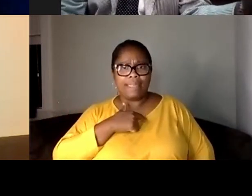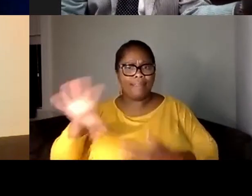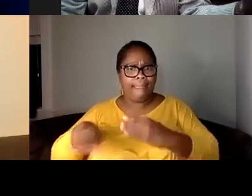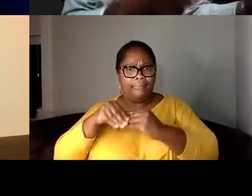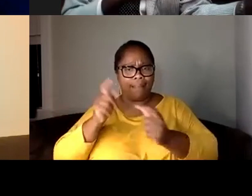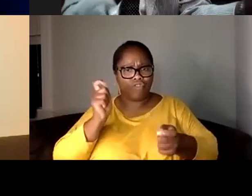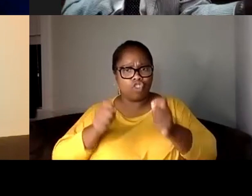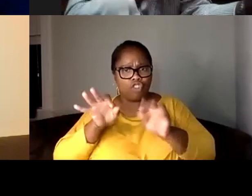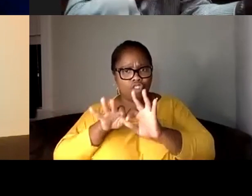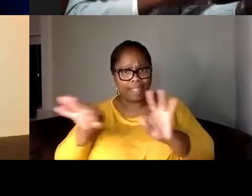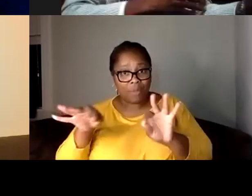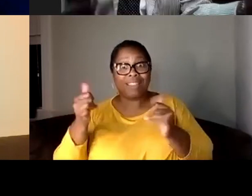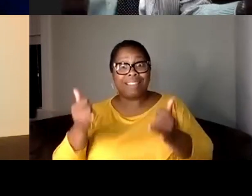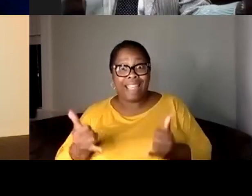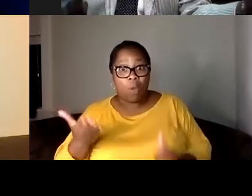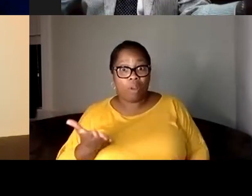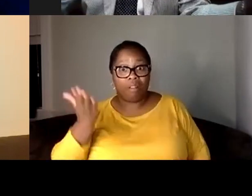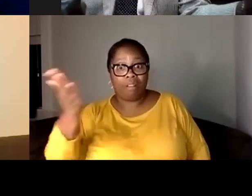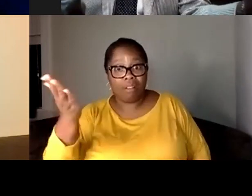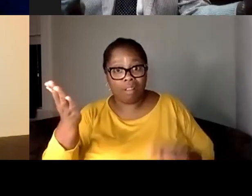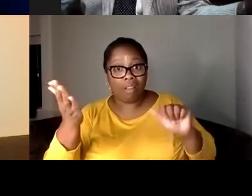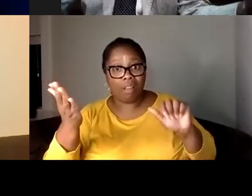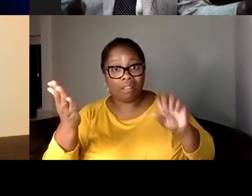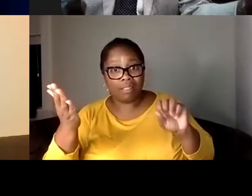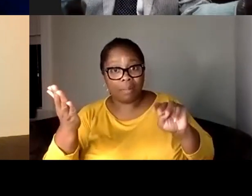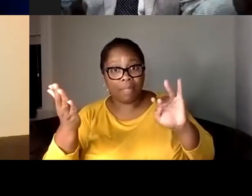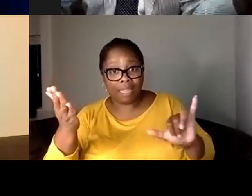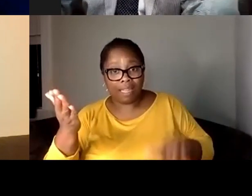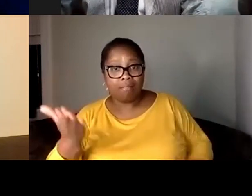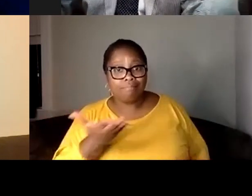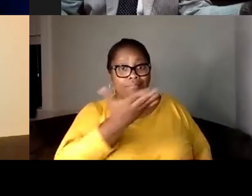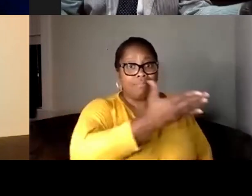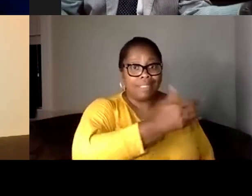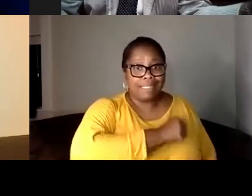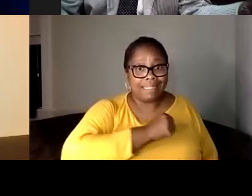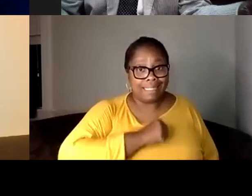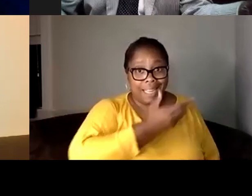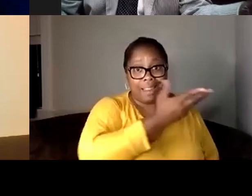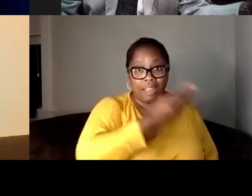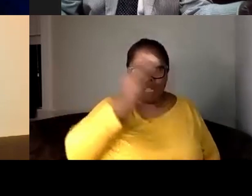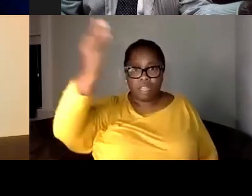now we needed to move through the assembly house to get over to the Senate and get it to the governor's desk. So